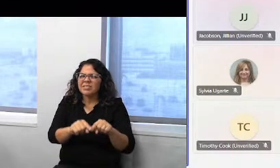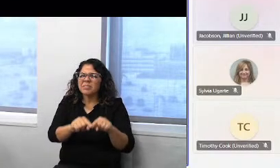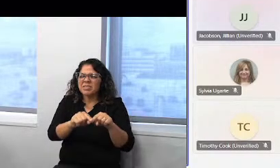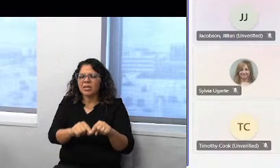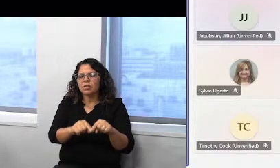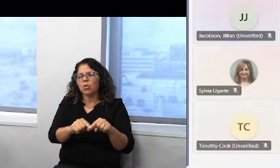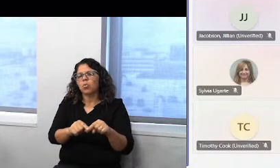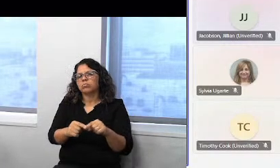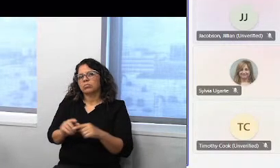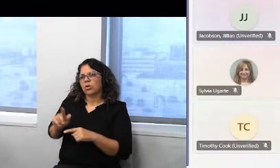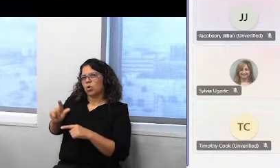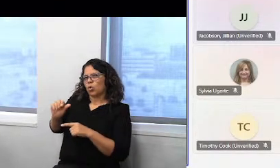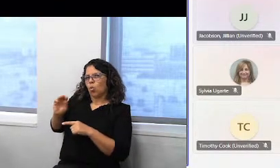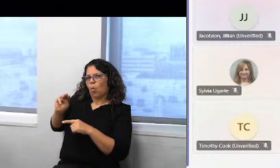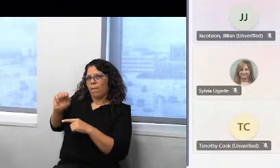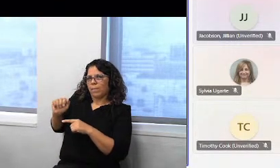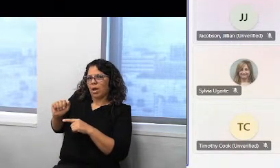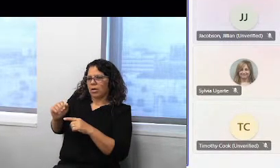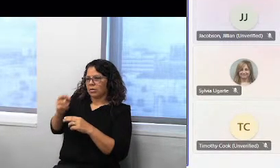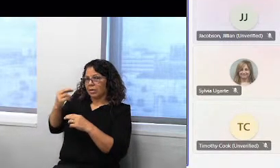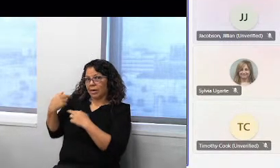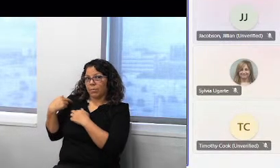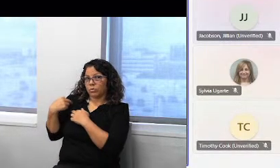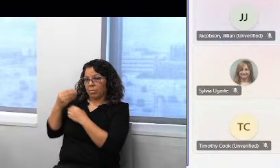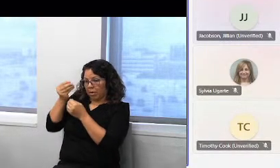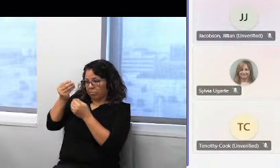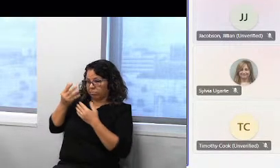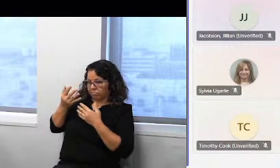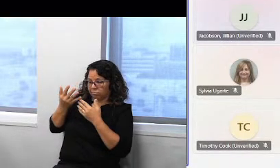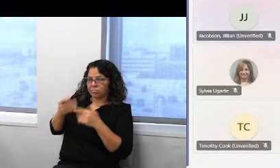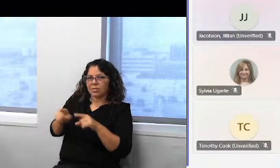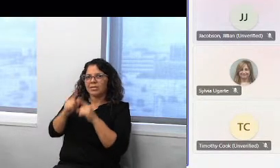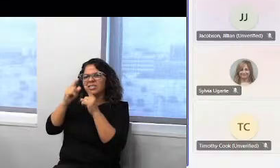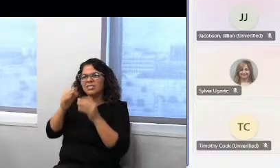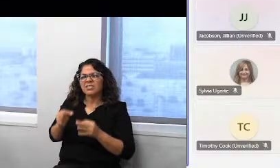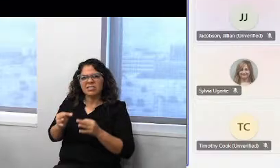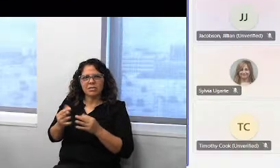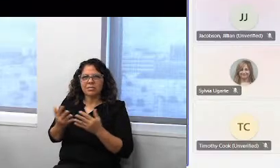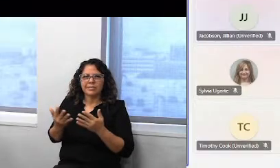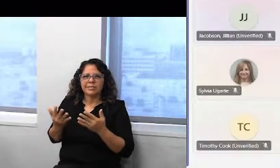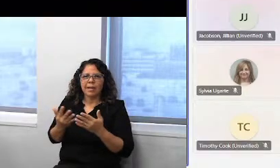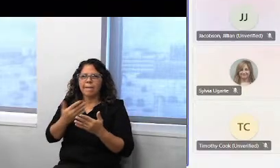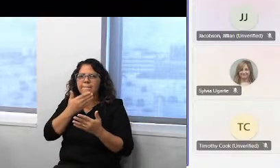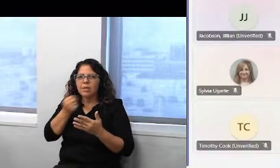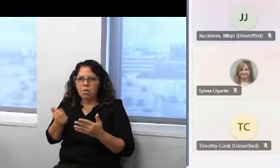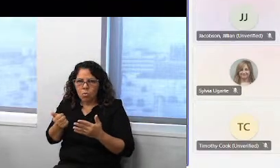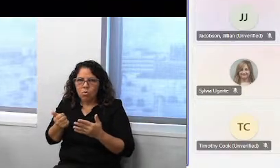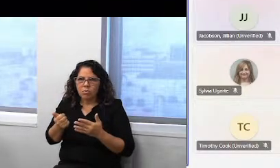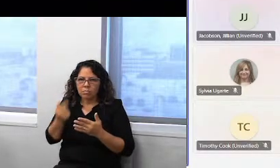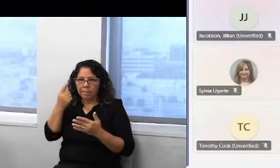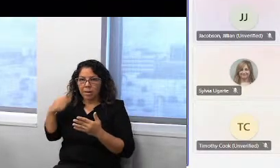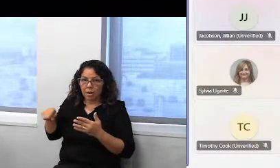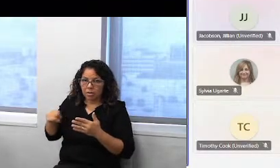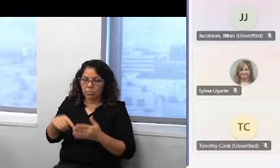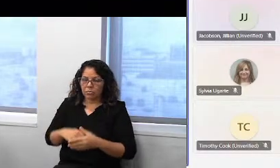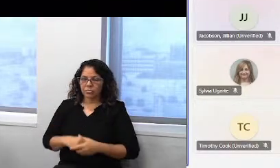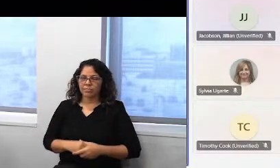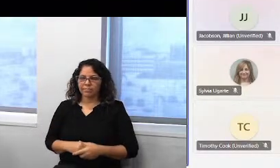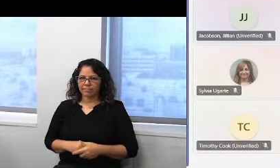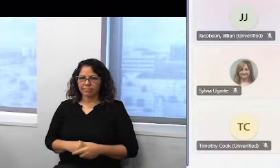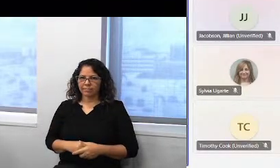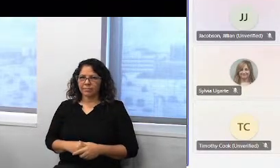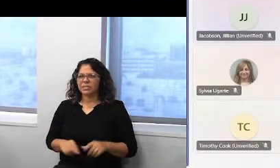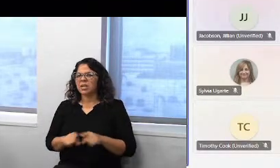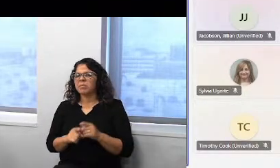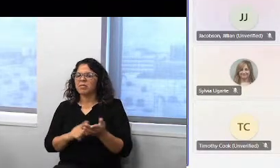inform them to be able to determine how the best path forward for them. We're also exploring the ways on how the work will be completed.